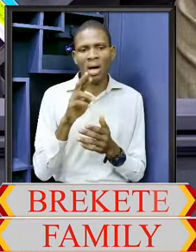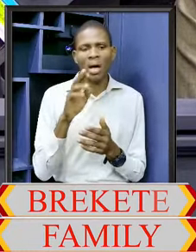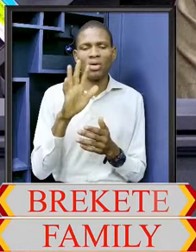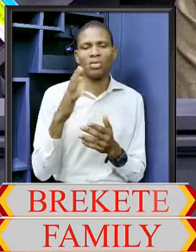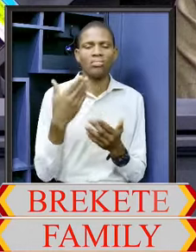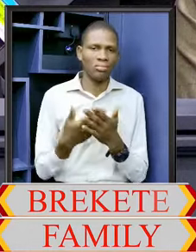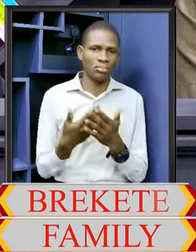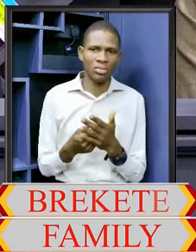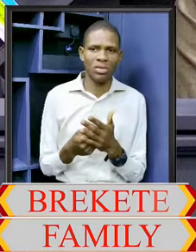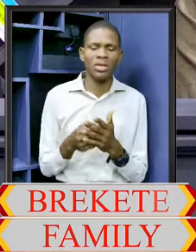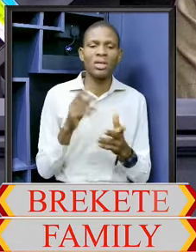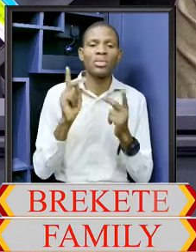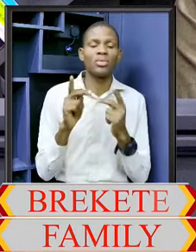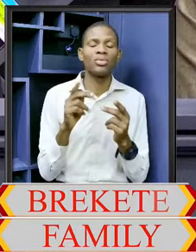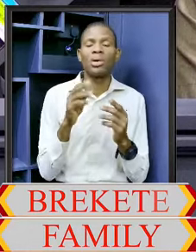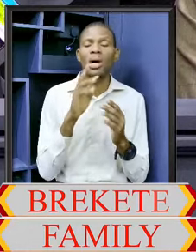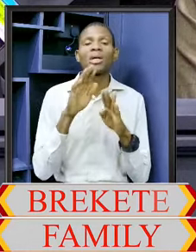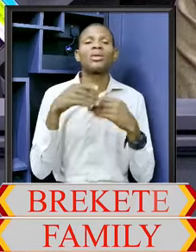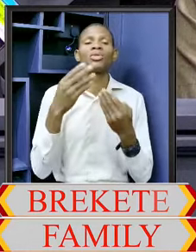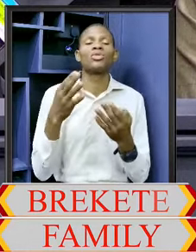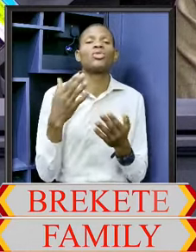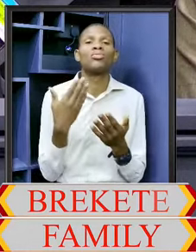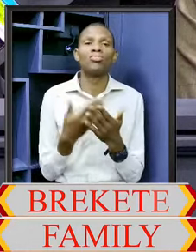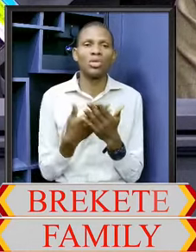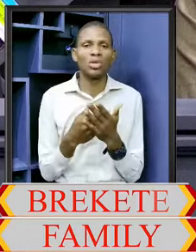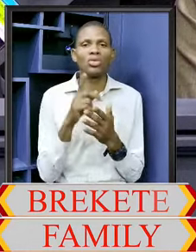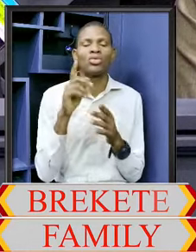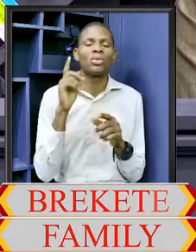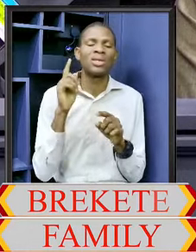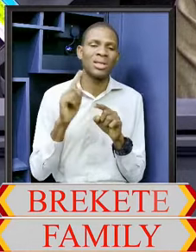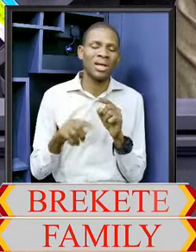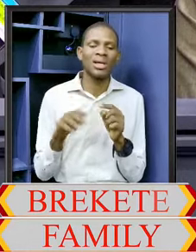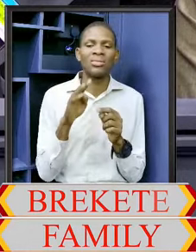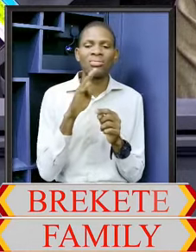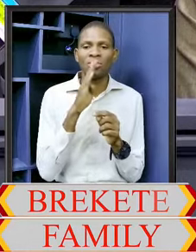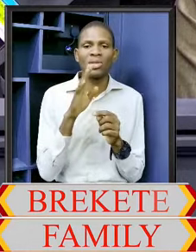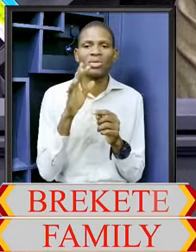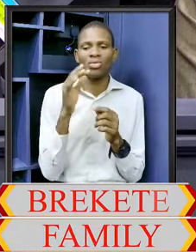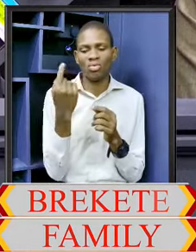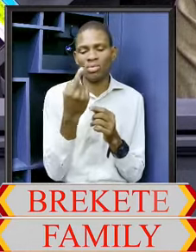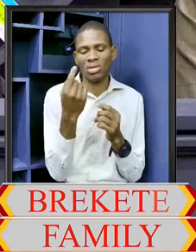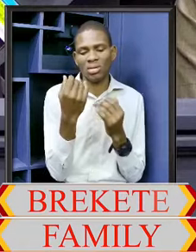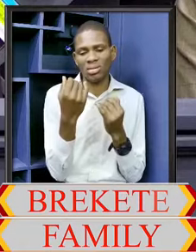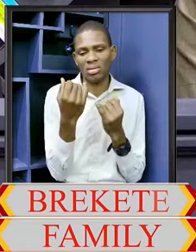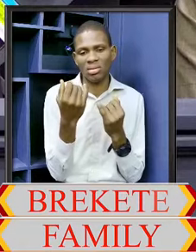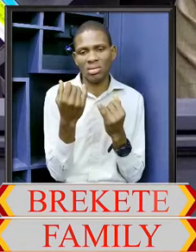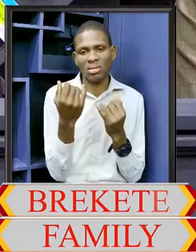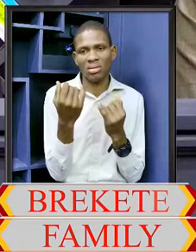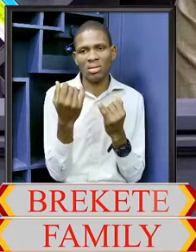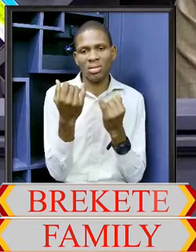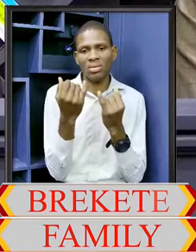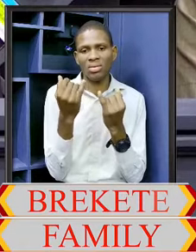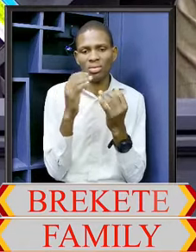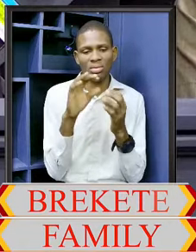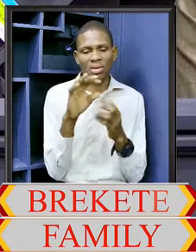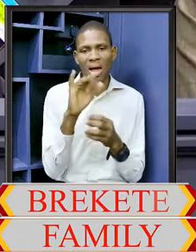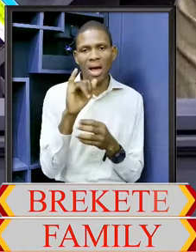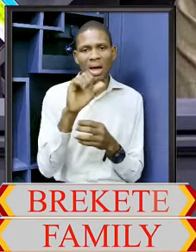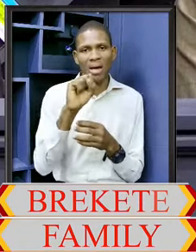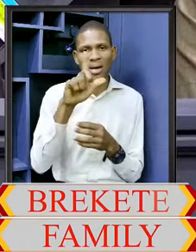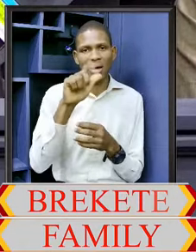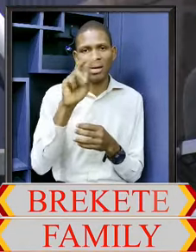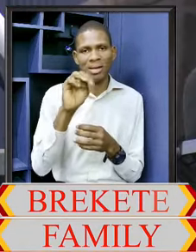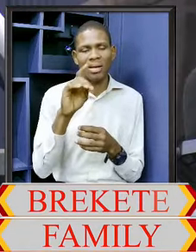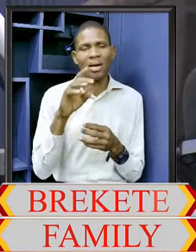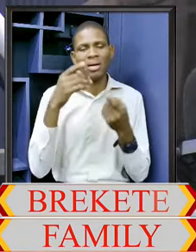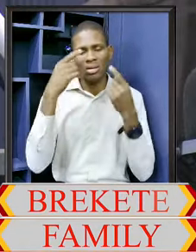People now they give you money. Okay. You cannot be an island and succeed. So, but what